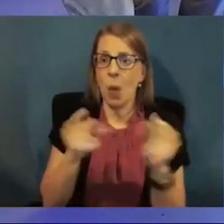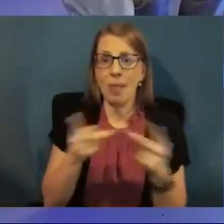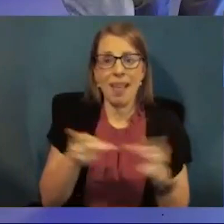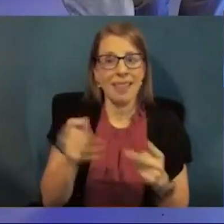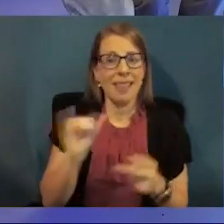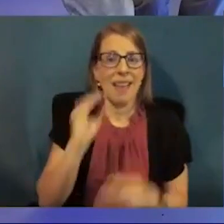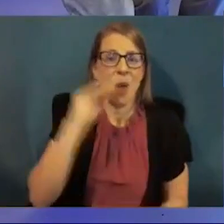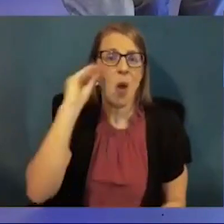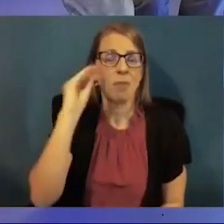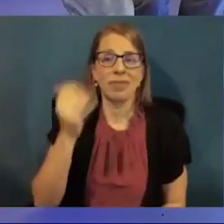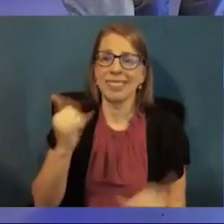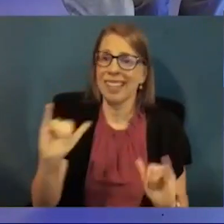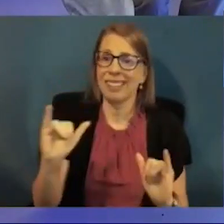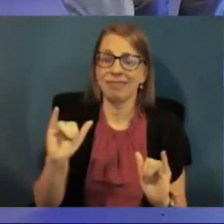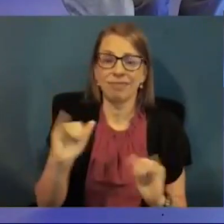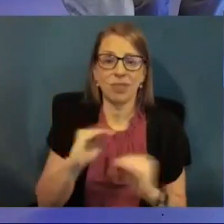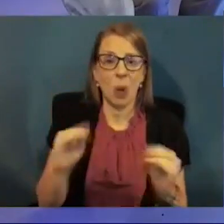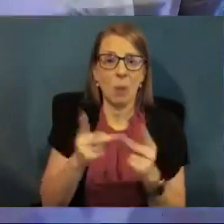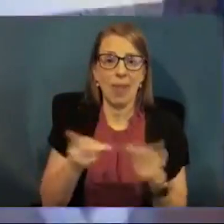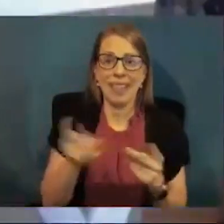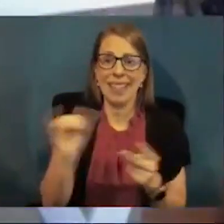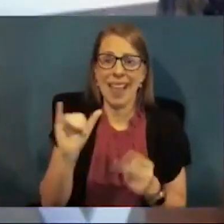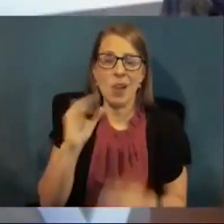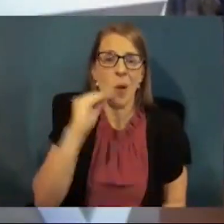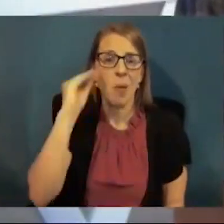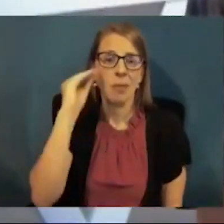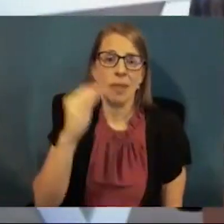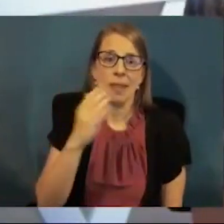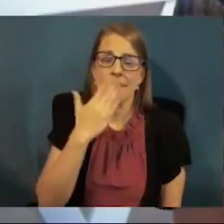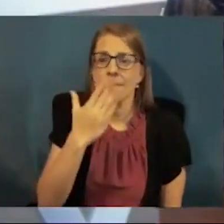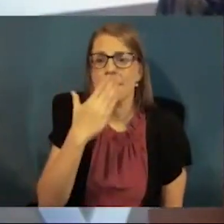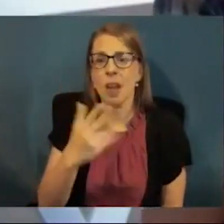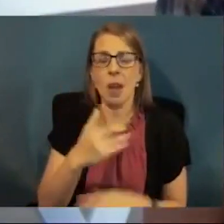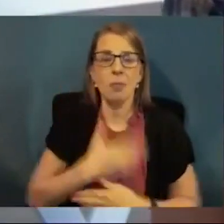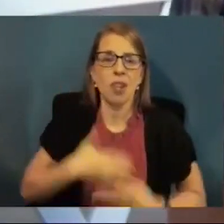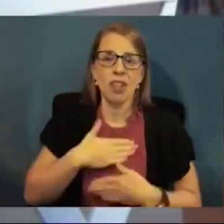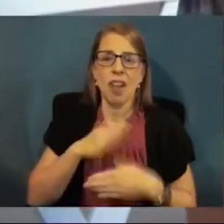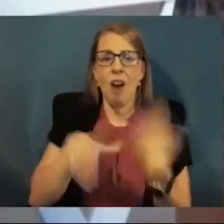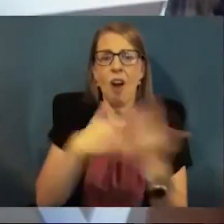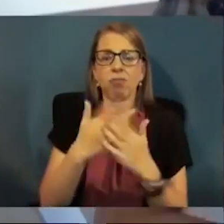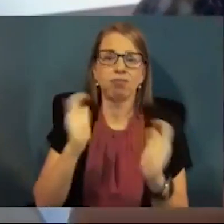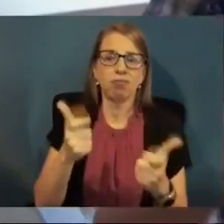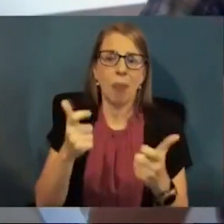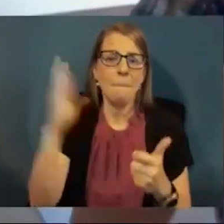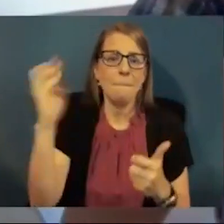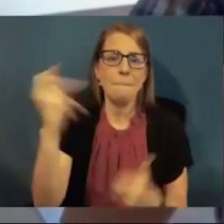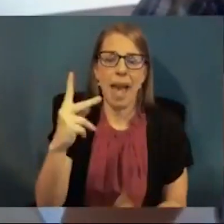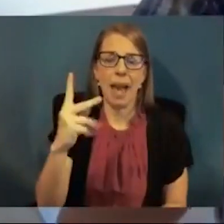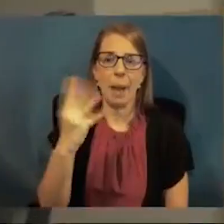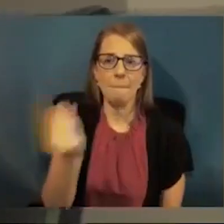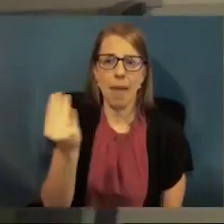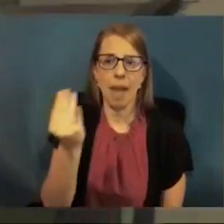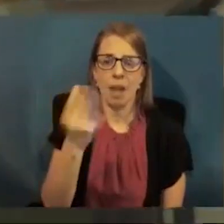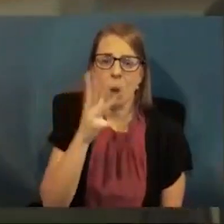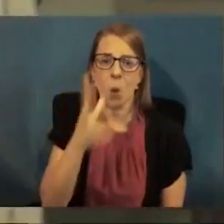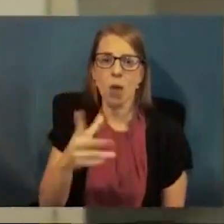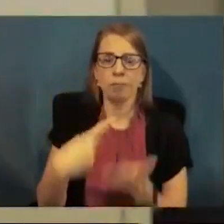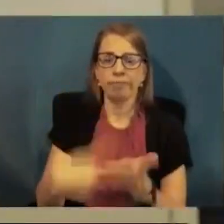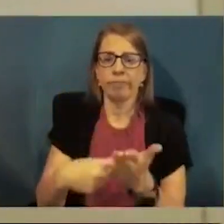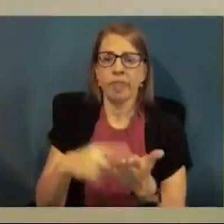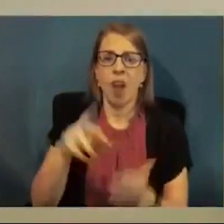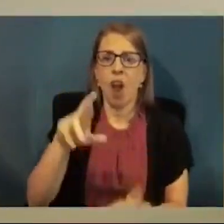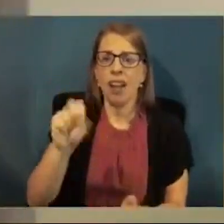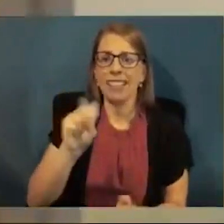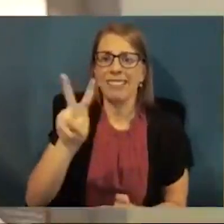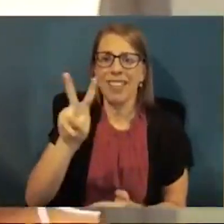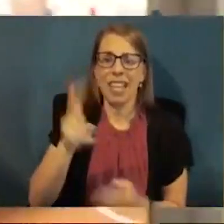All right. Thanks so much, guys. We appreciate you as always. We appreciate all of you being with us today. We are back on Monday to talk about the spike in RSV cases. And of